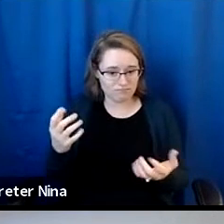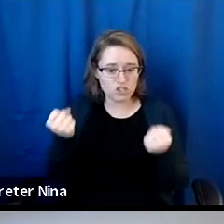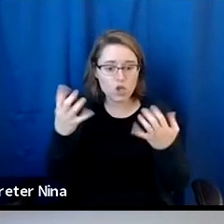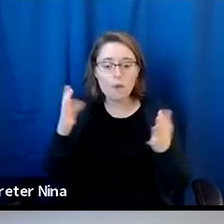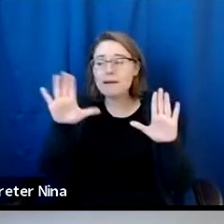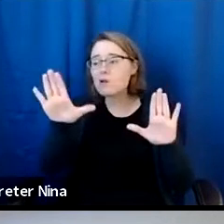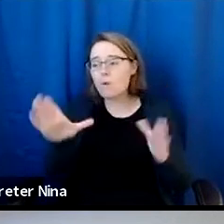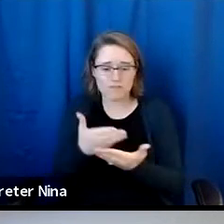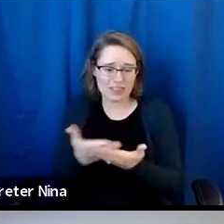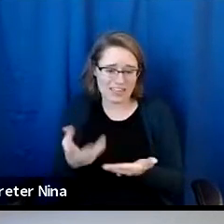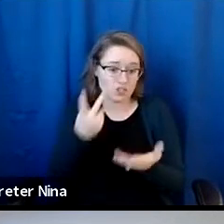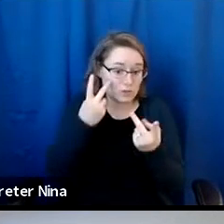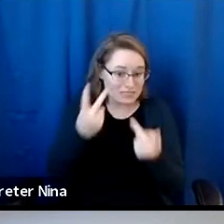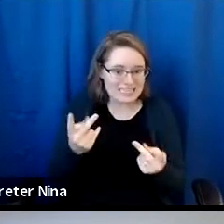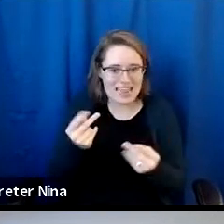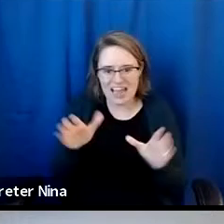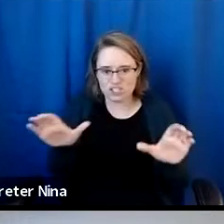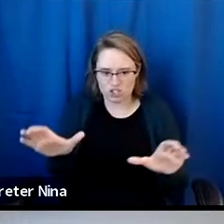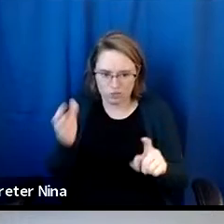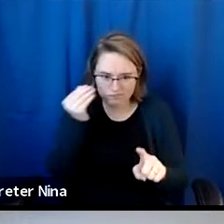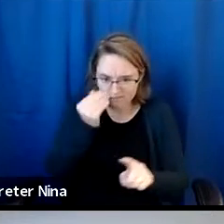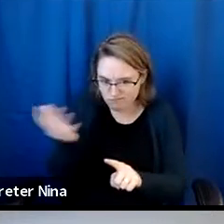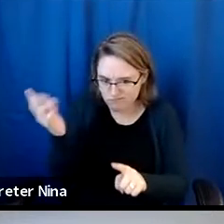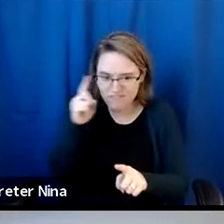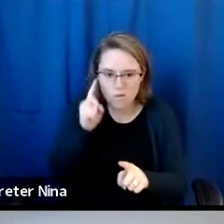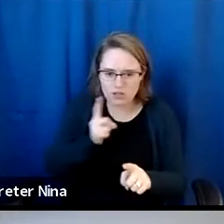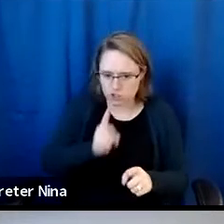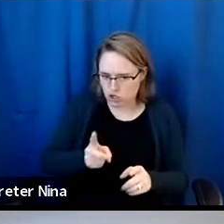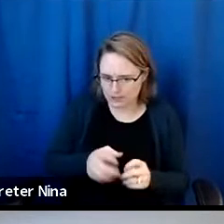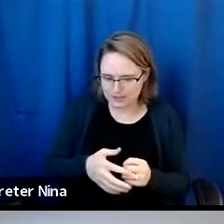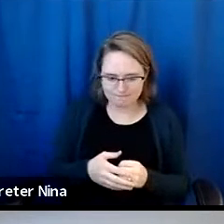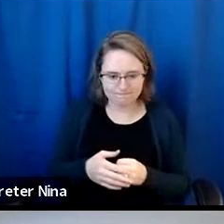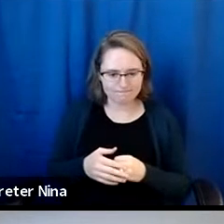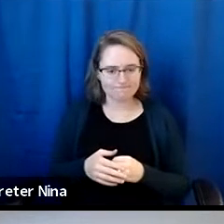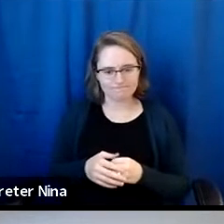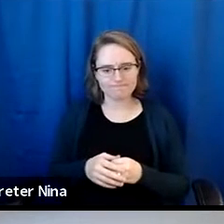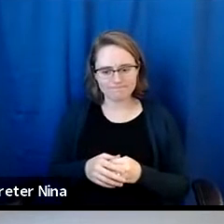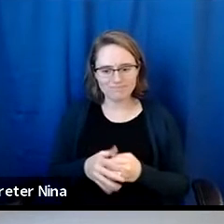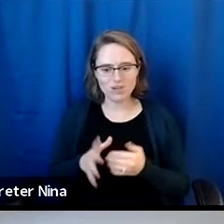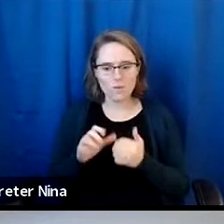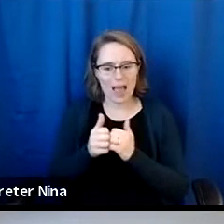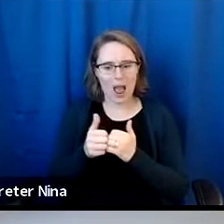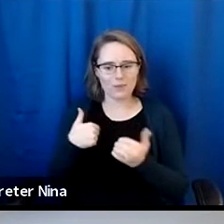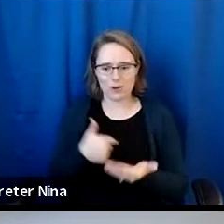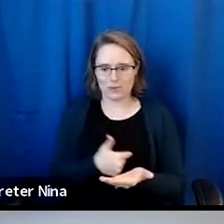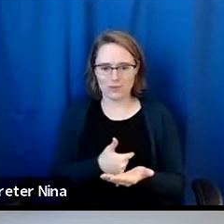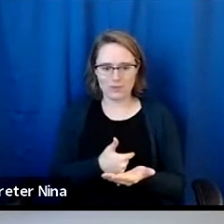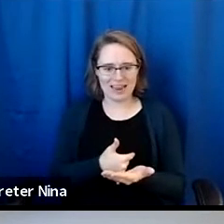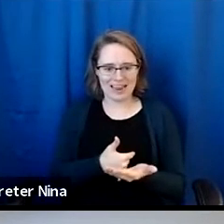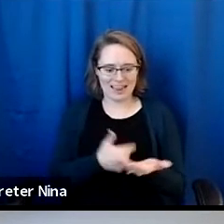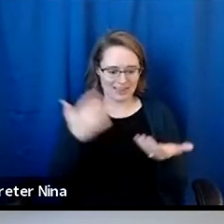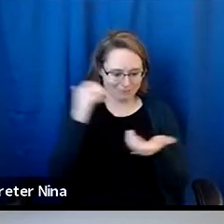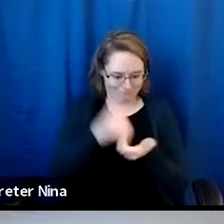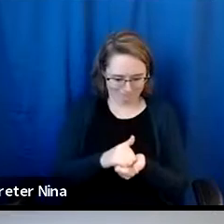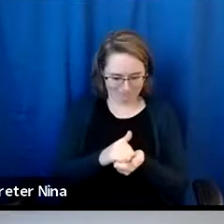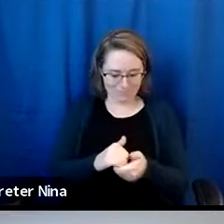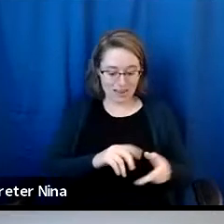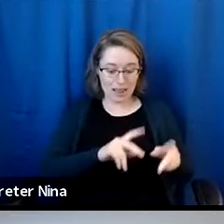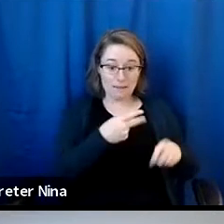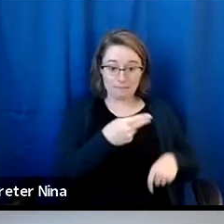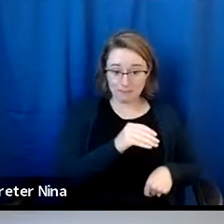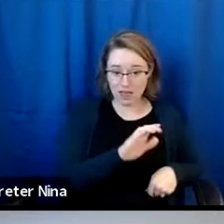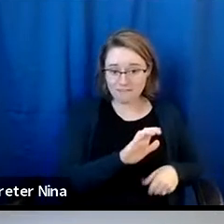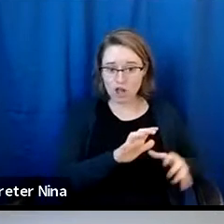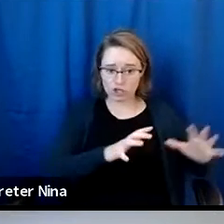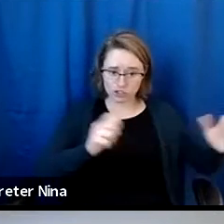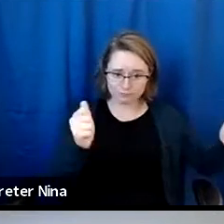wonderful things to see and do. I will say that for sure. And so how do we pair the two? This need to get people of color together